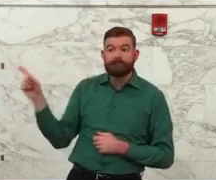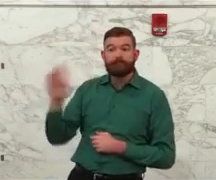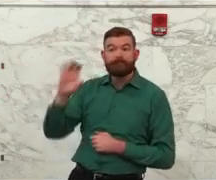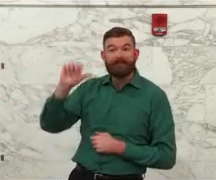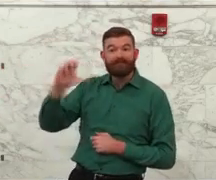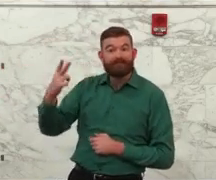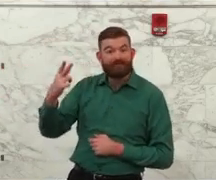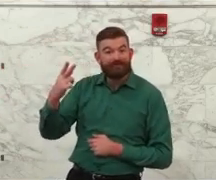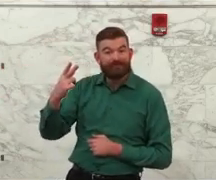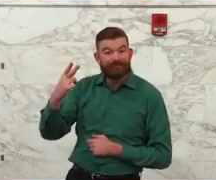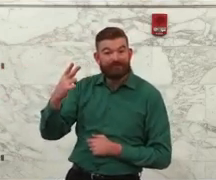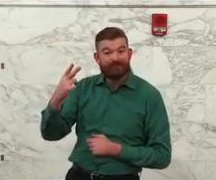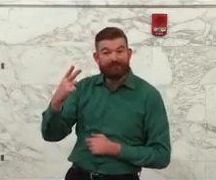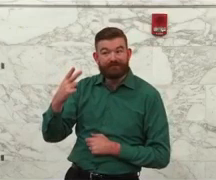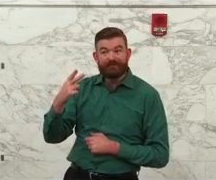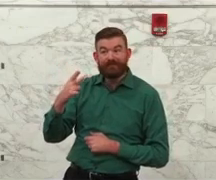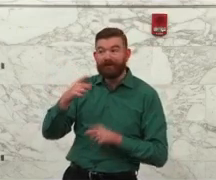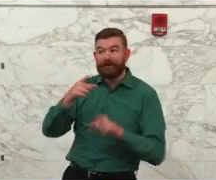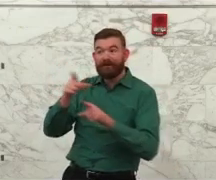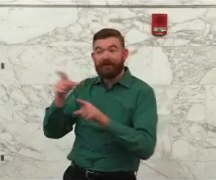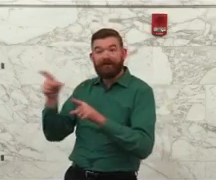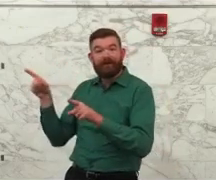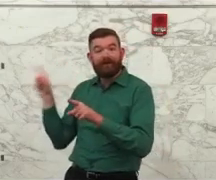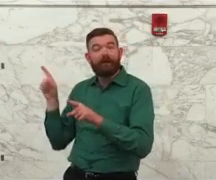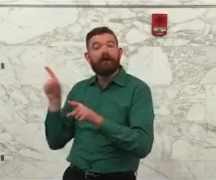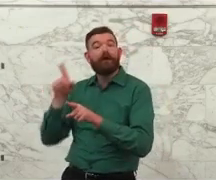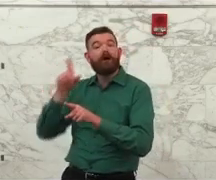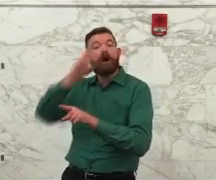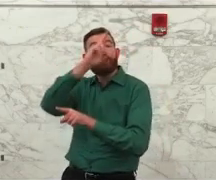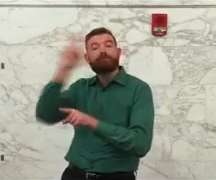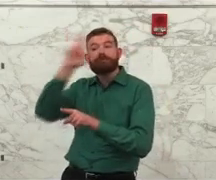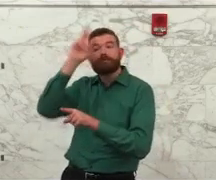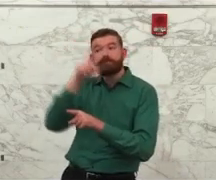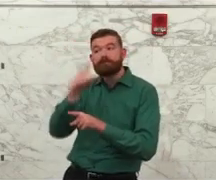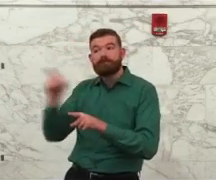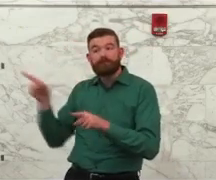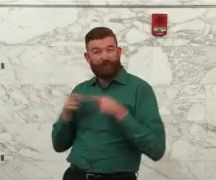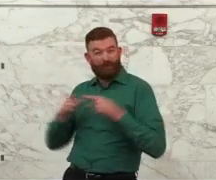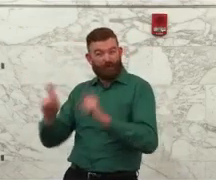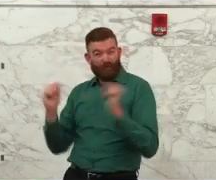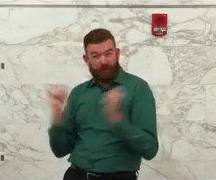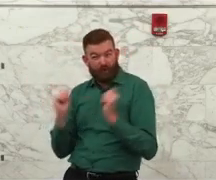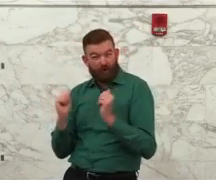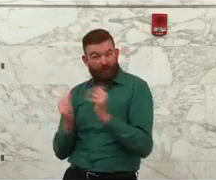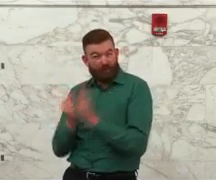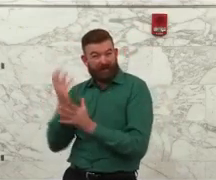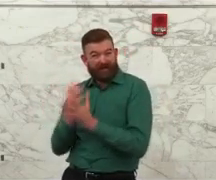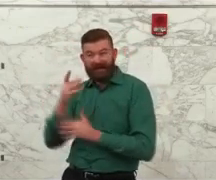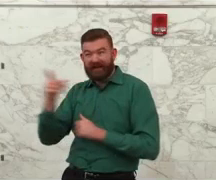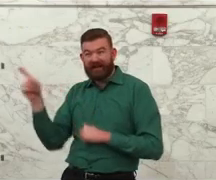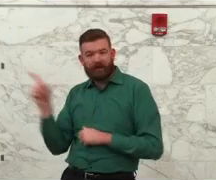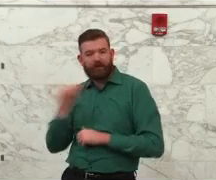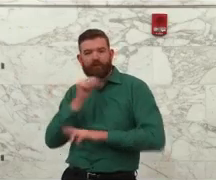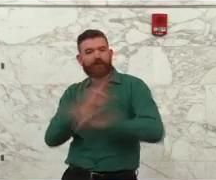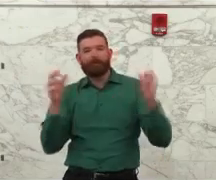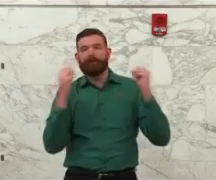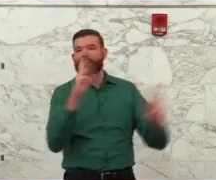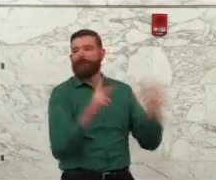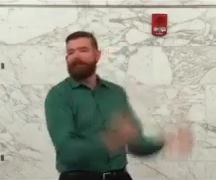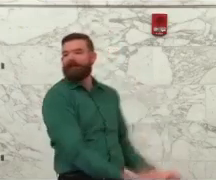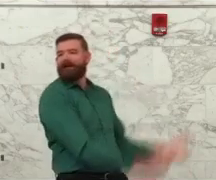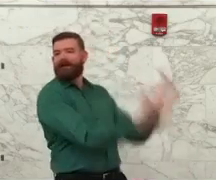prepared for the influx of part-time residents. So there's absolutely no excuse for a party on the